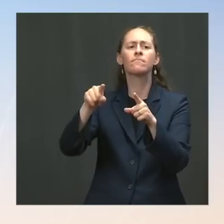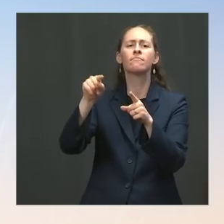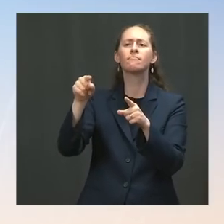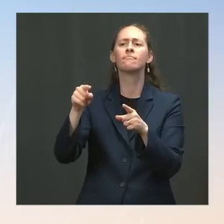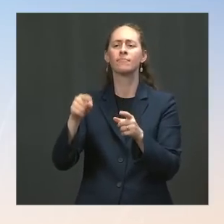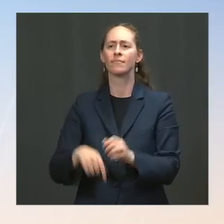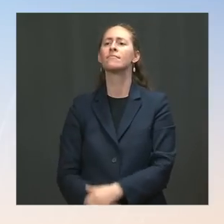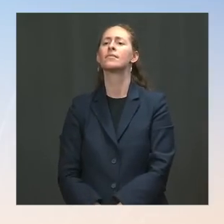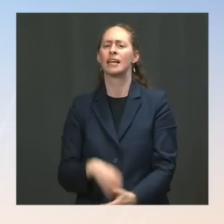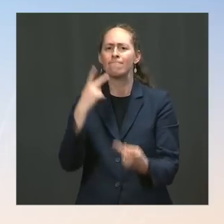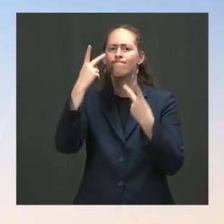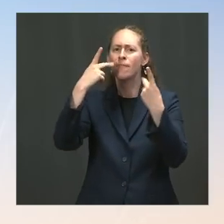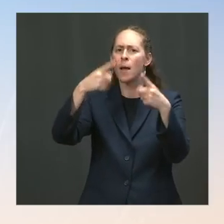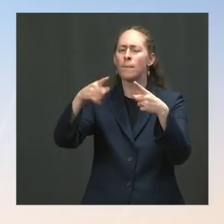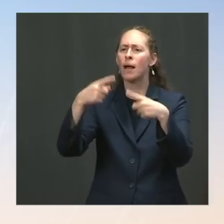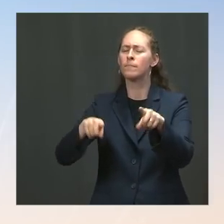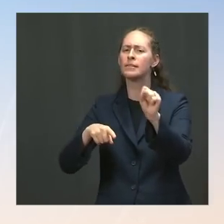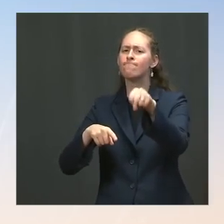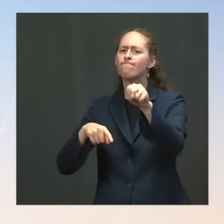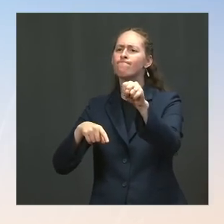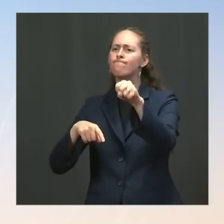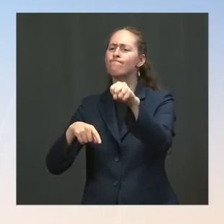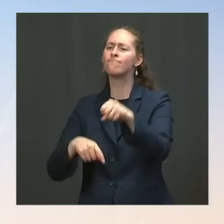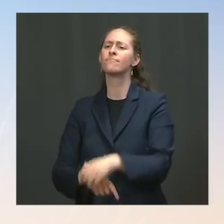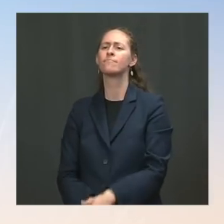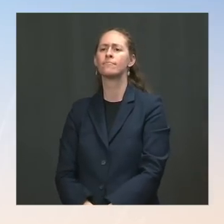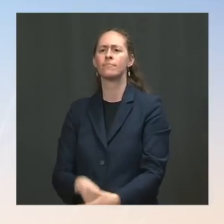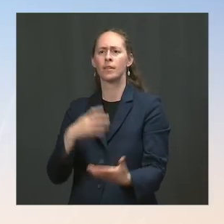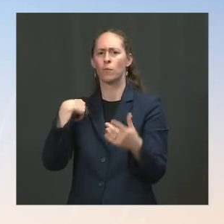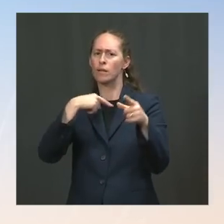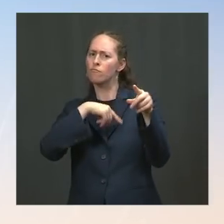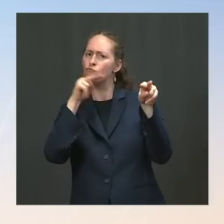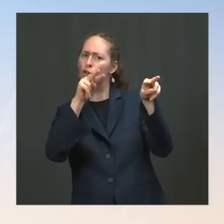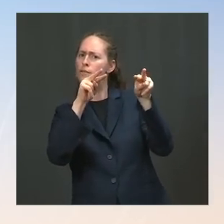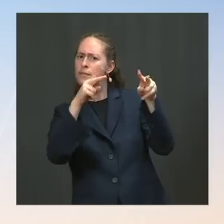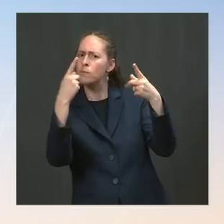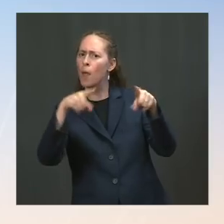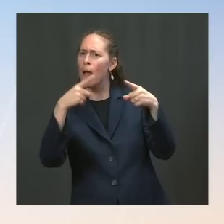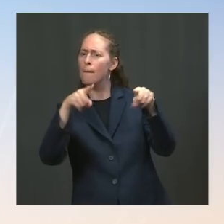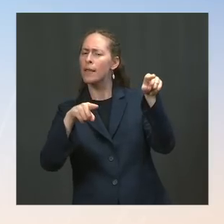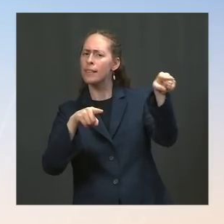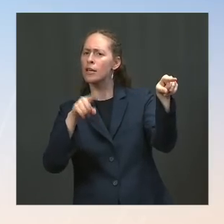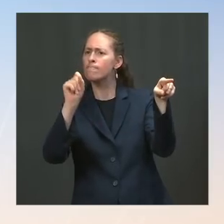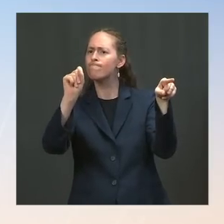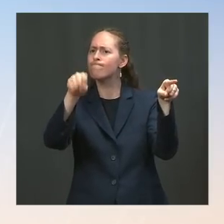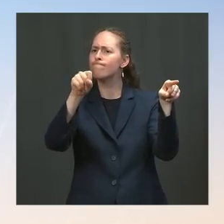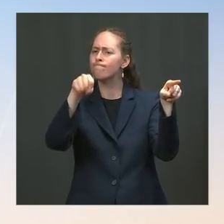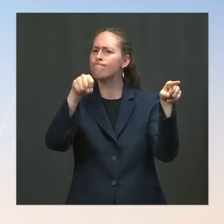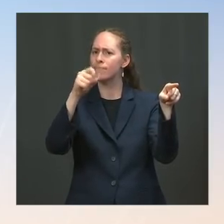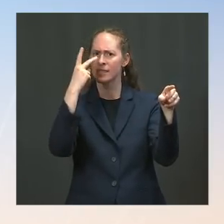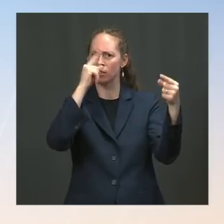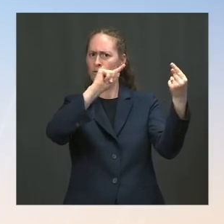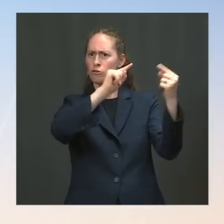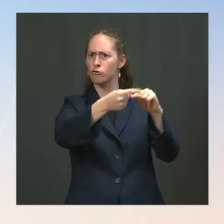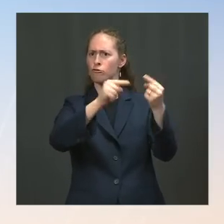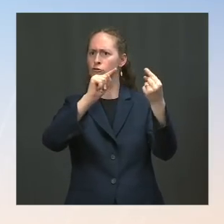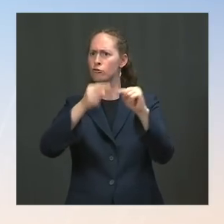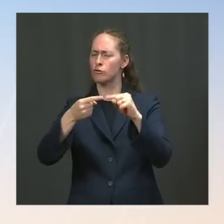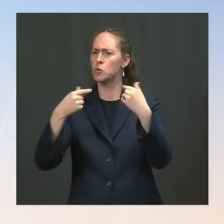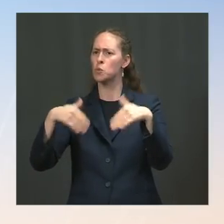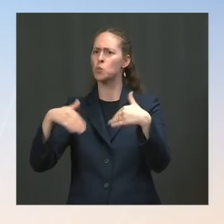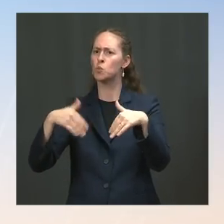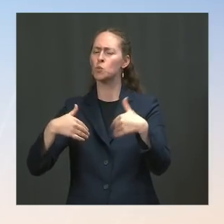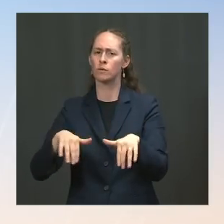concern to the international community. We feel it follows a pattern of attacks and other belligerent behavior. And these actions also threaten freedom